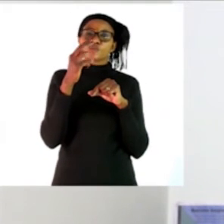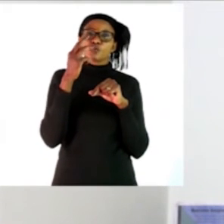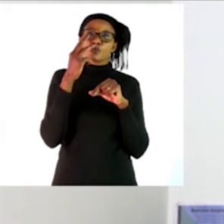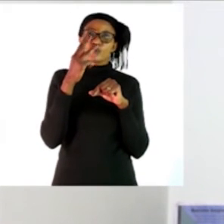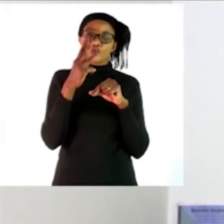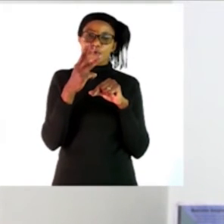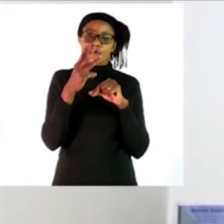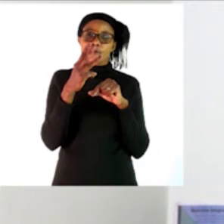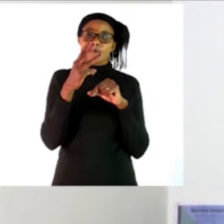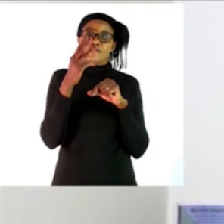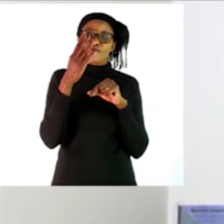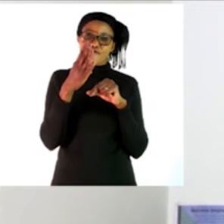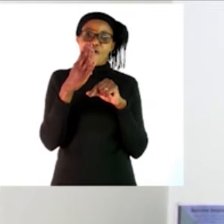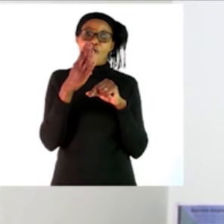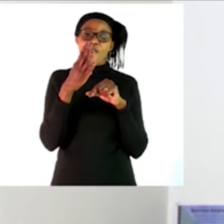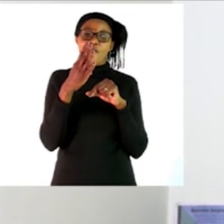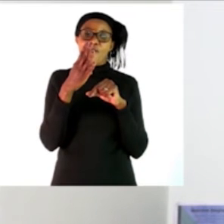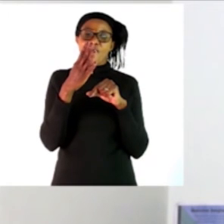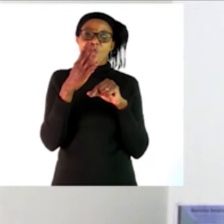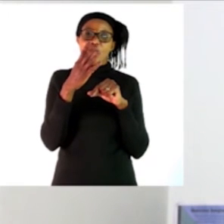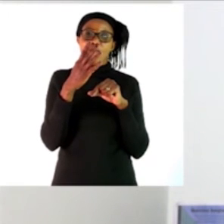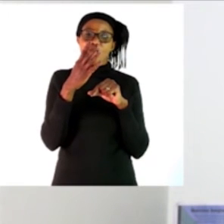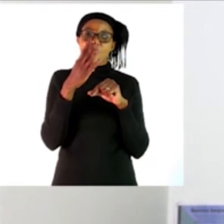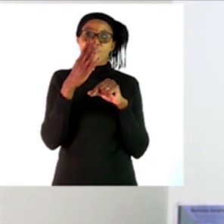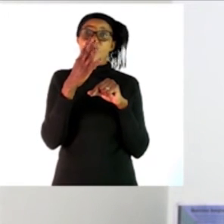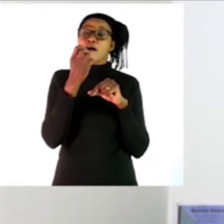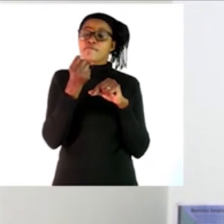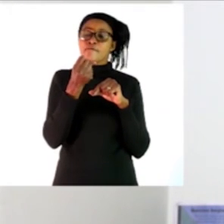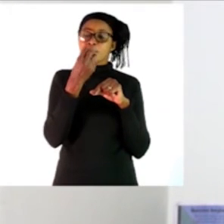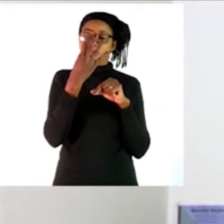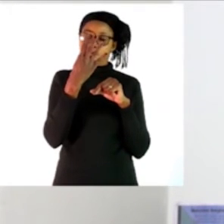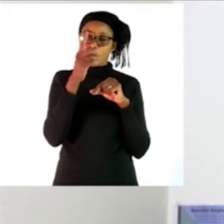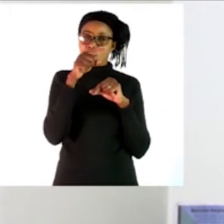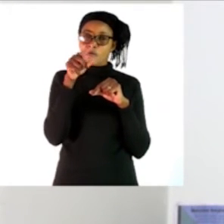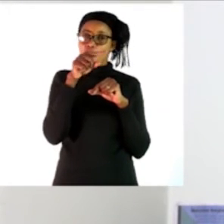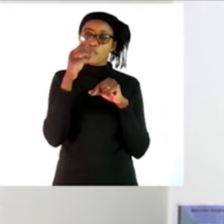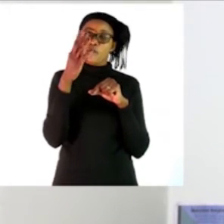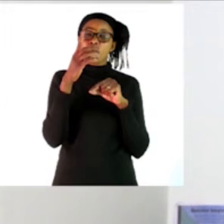2, 3, 4. I have 4 circles here